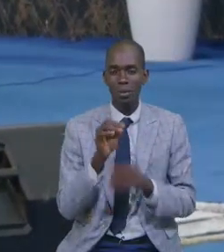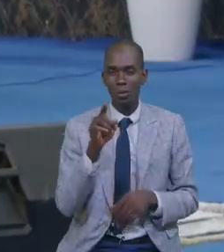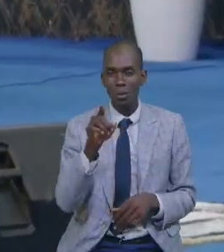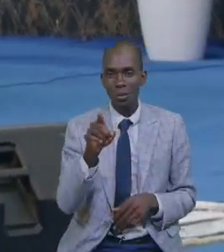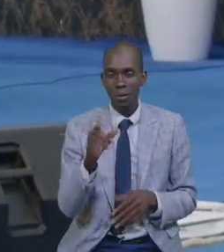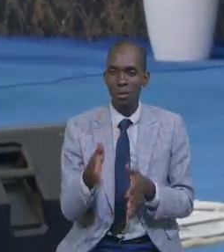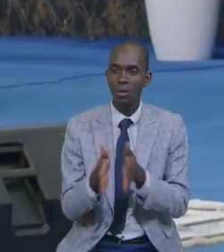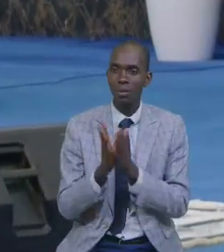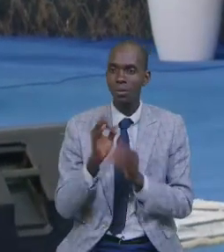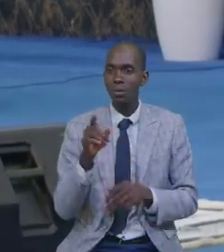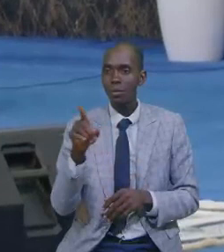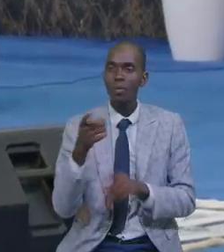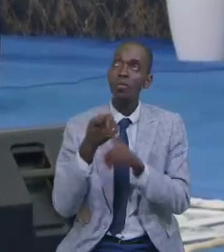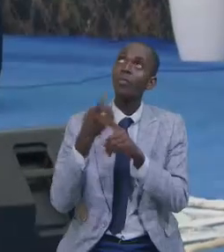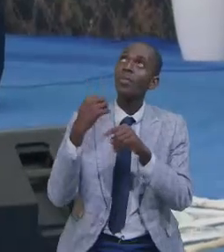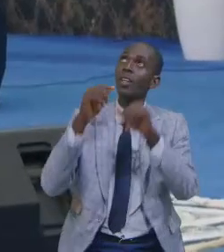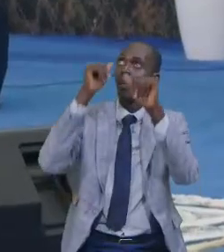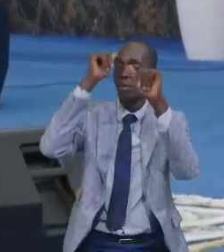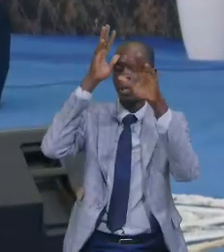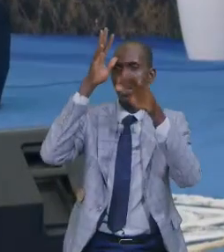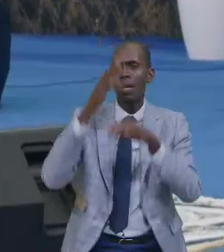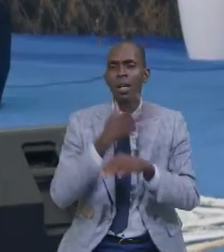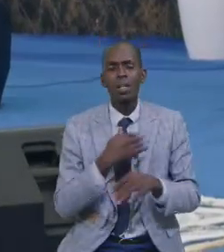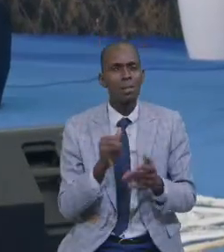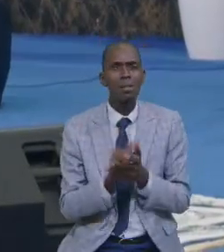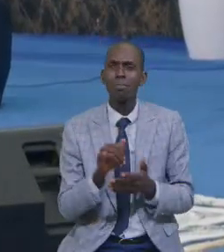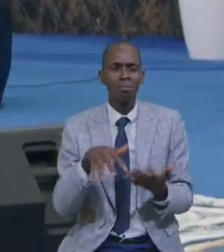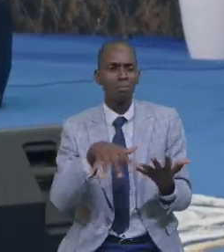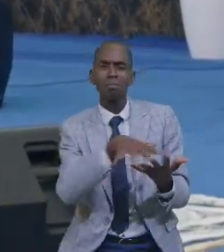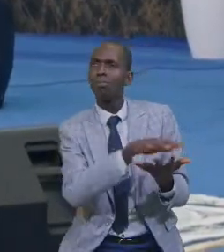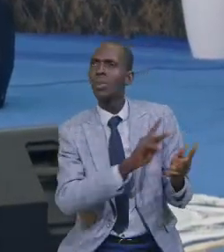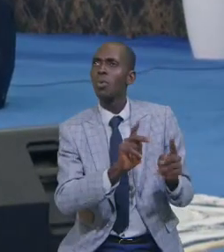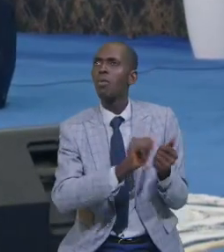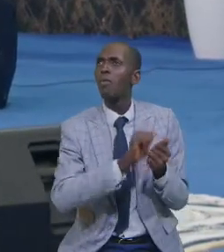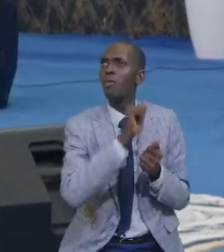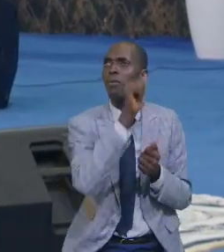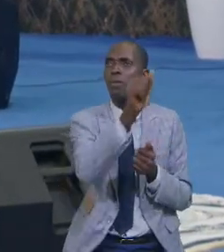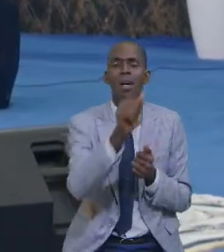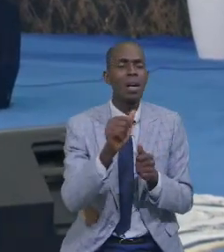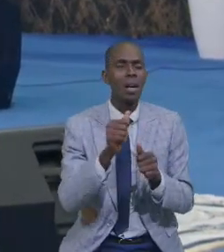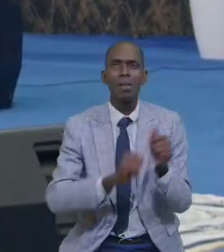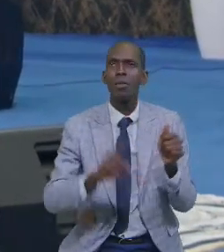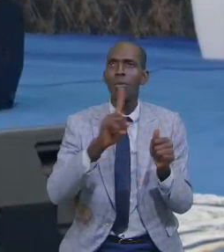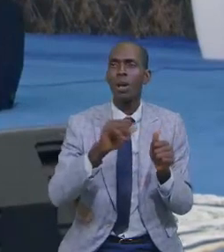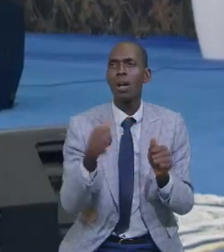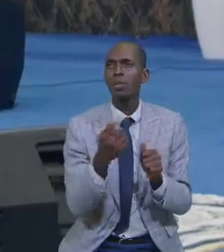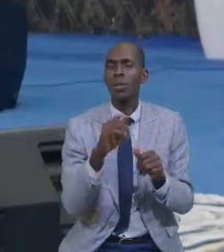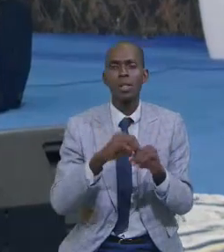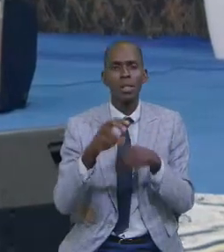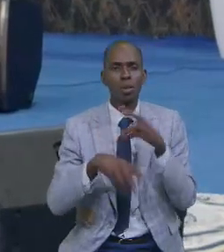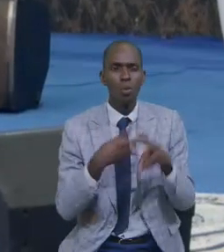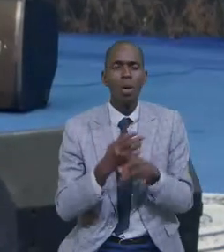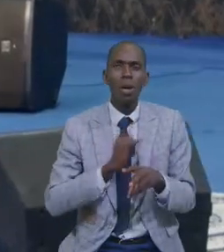asked of you from the Father. He said, those people far away, anywhere in the world, I'm asking of